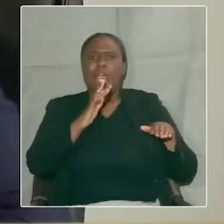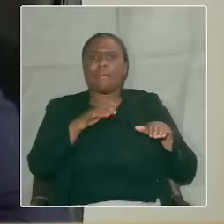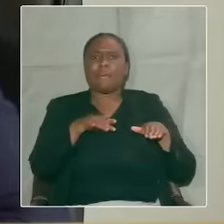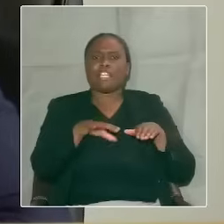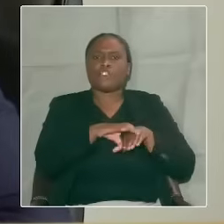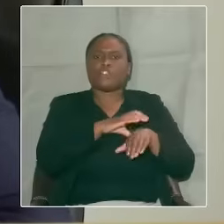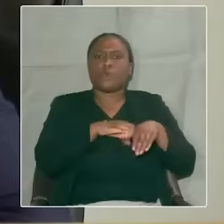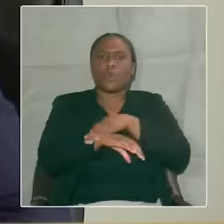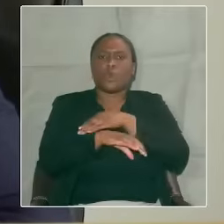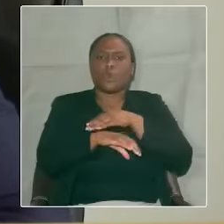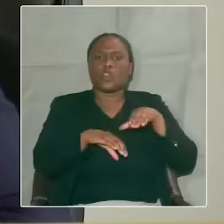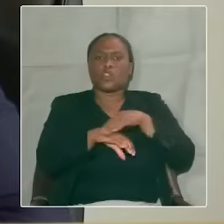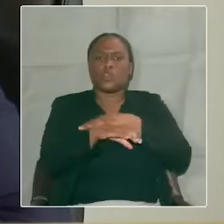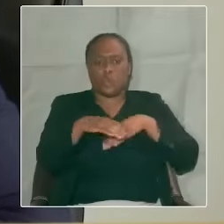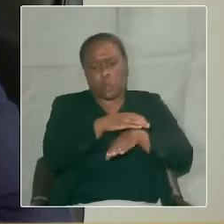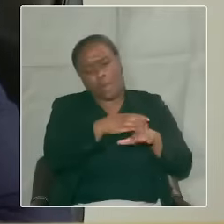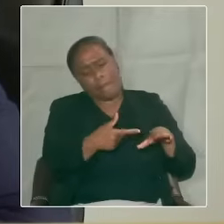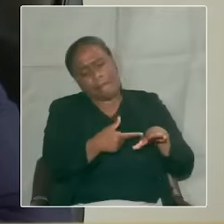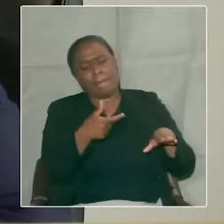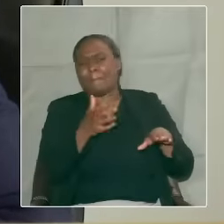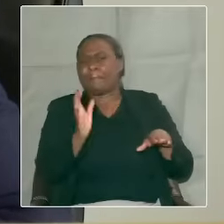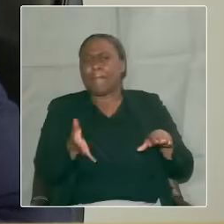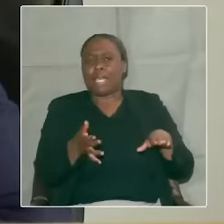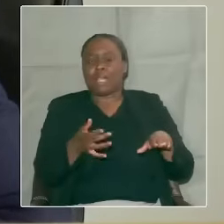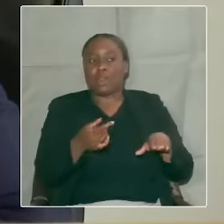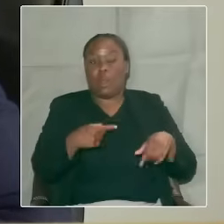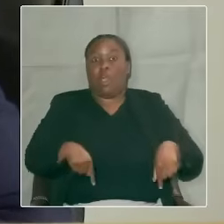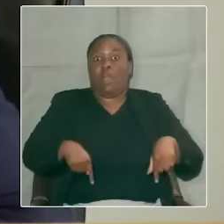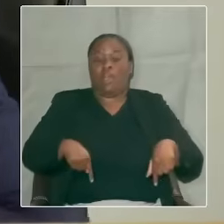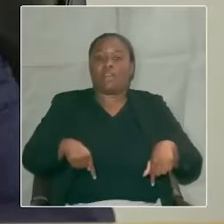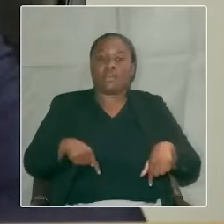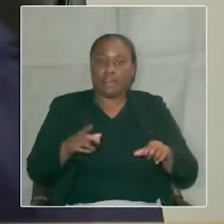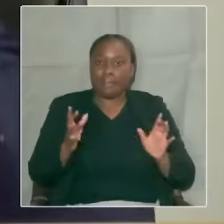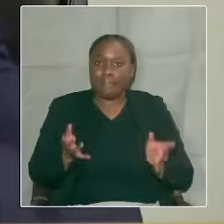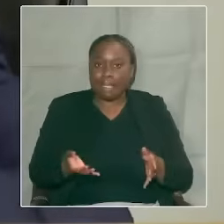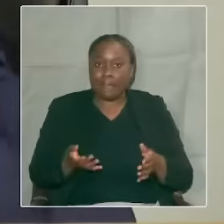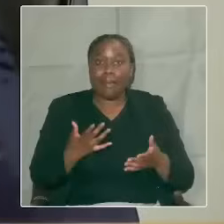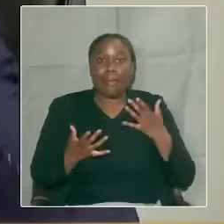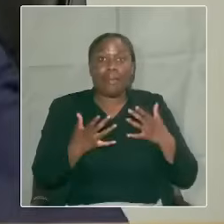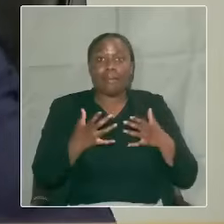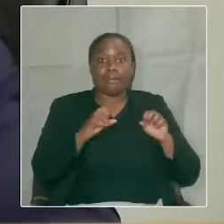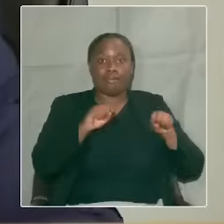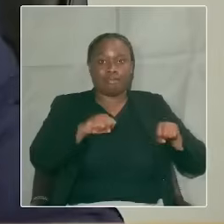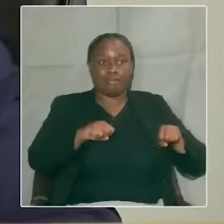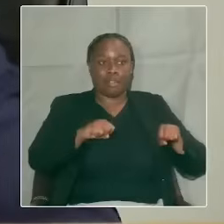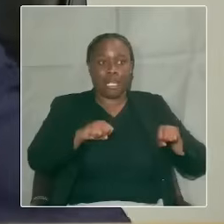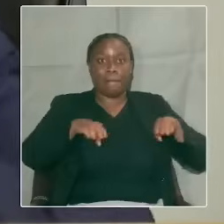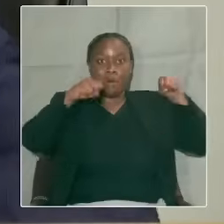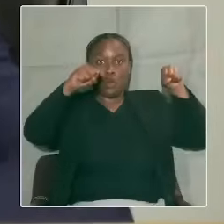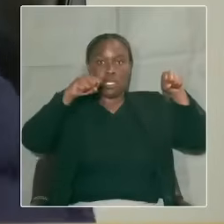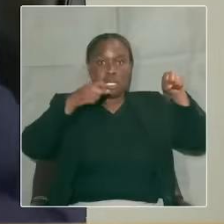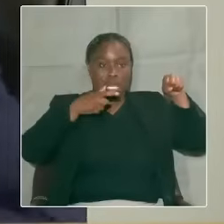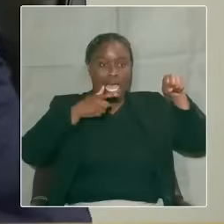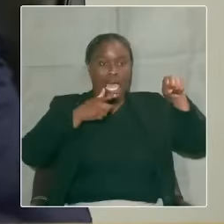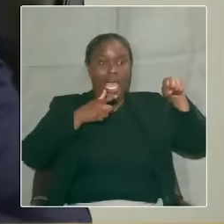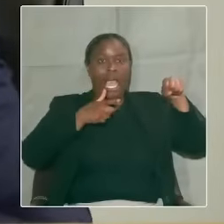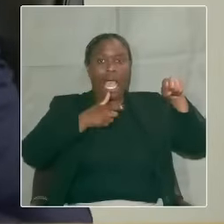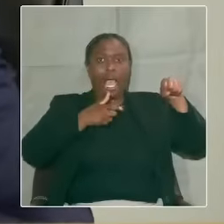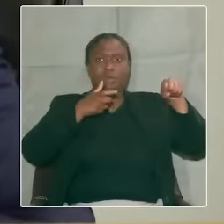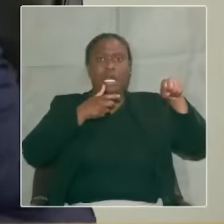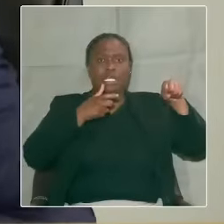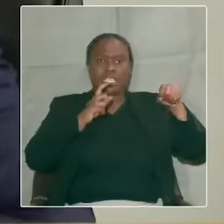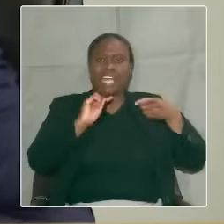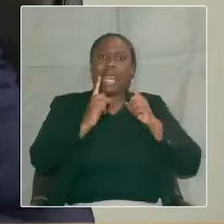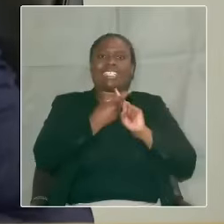And in that process, sometimes because the person is in the boot, you shoot from outside, always